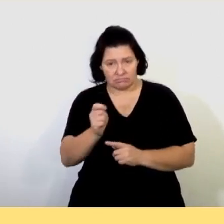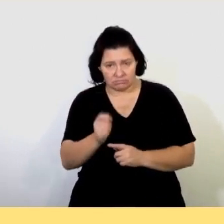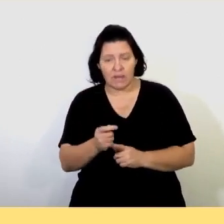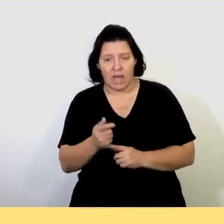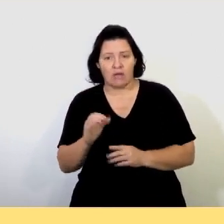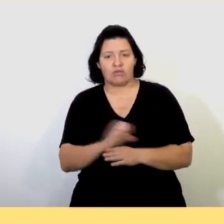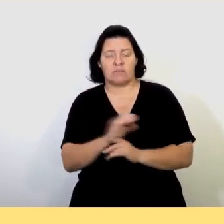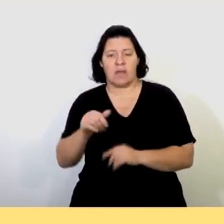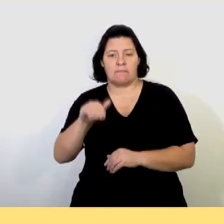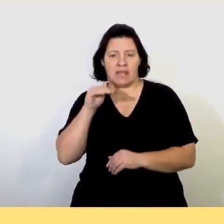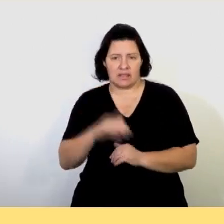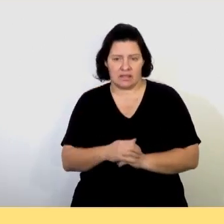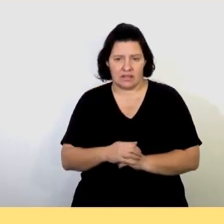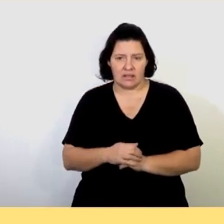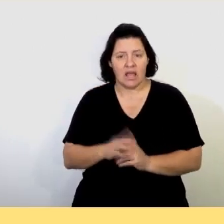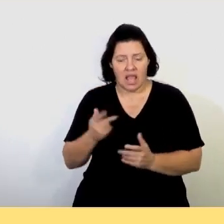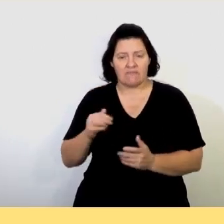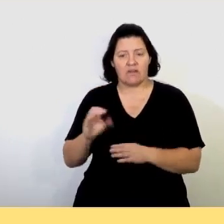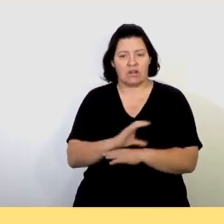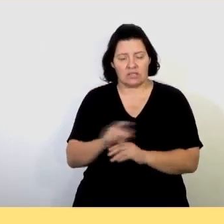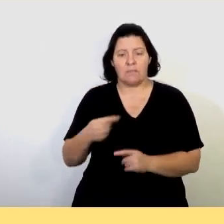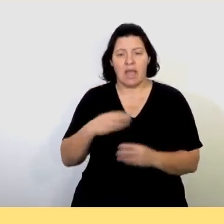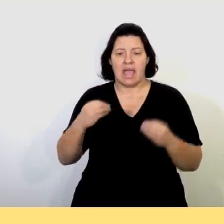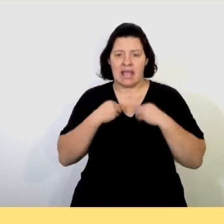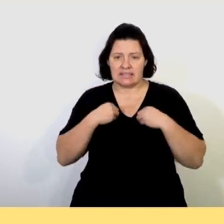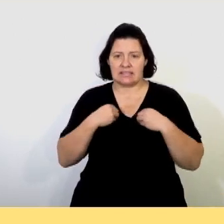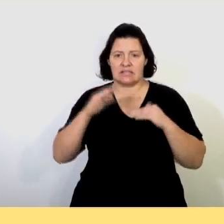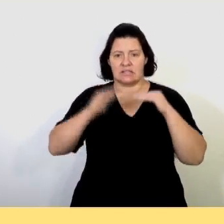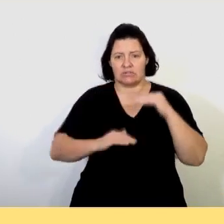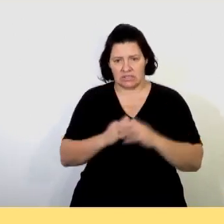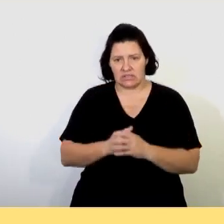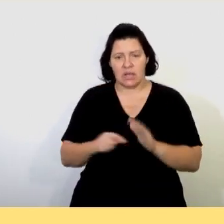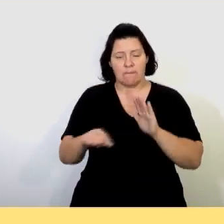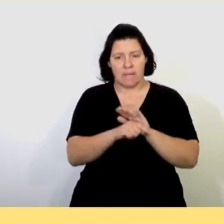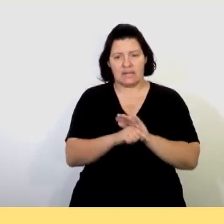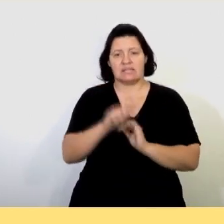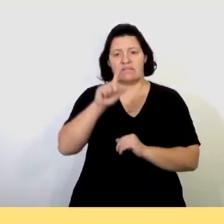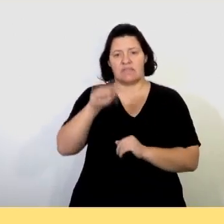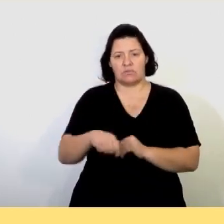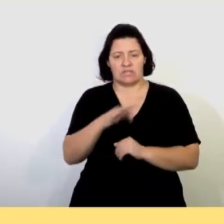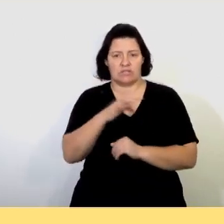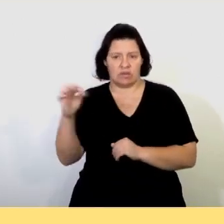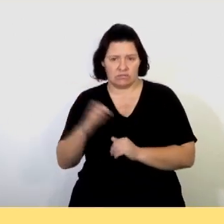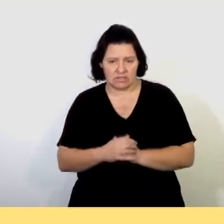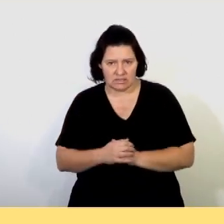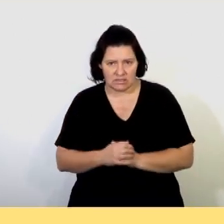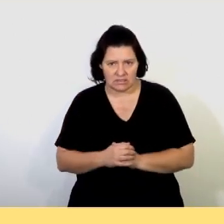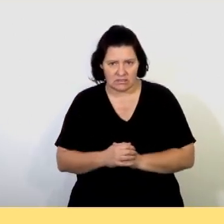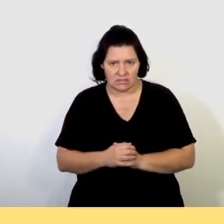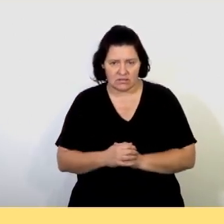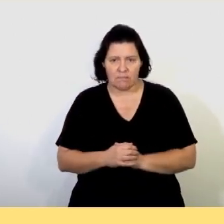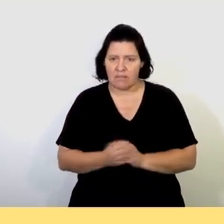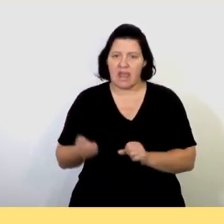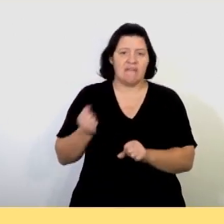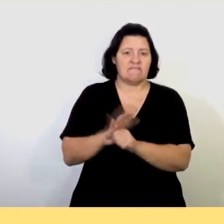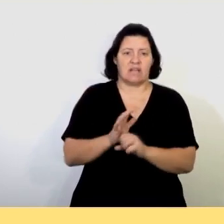paying, I'll credit my bank. Once bank is credited, my assets are decreasing, minus 7,300.